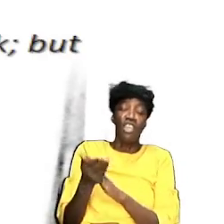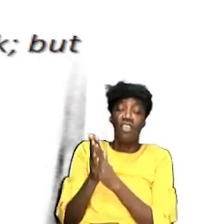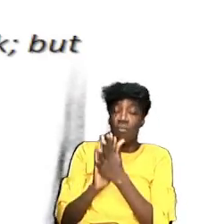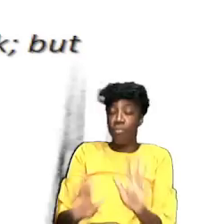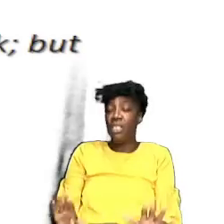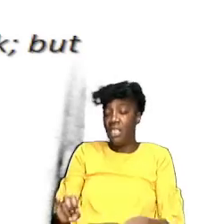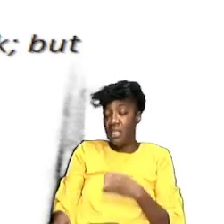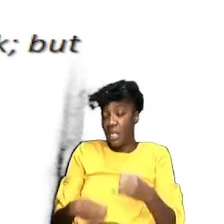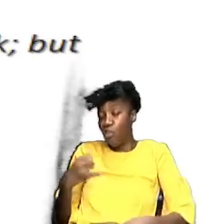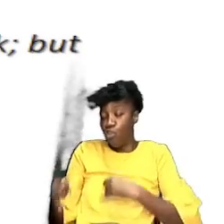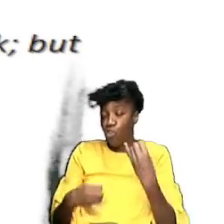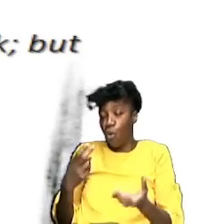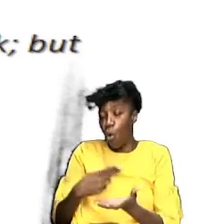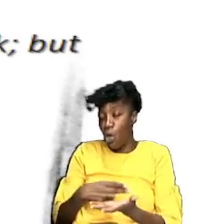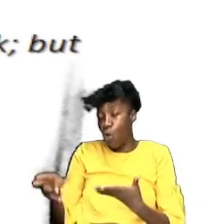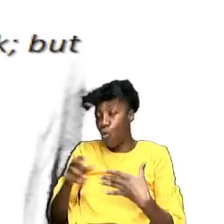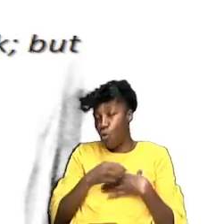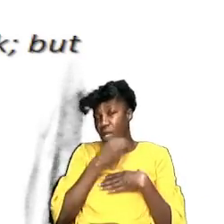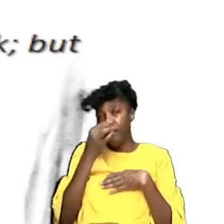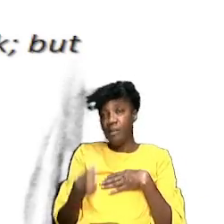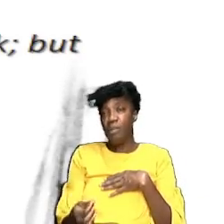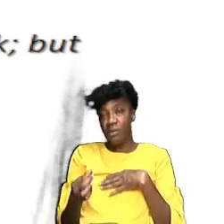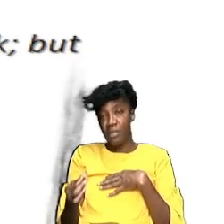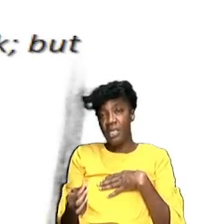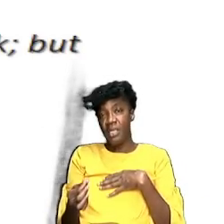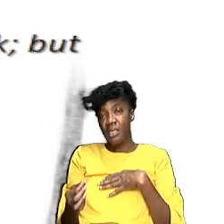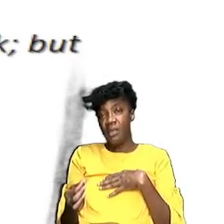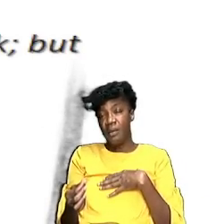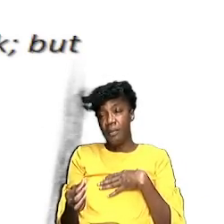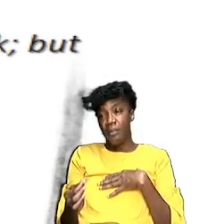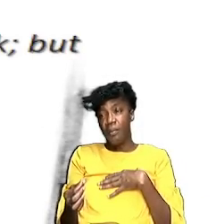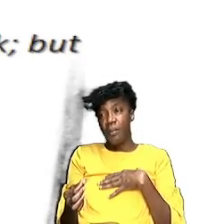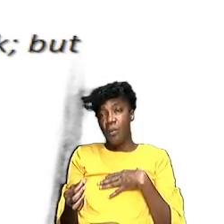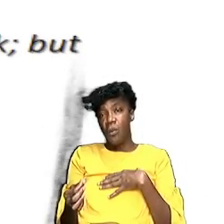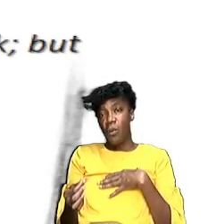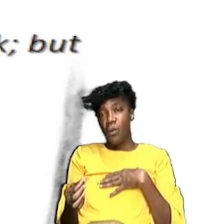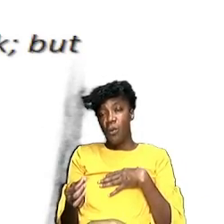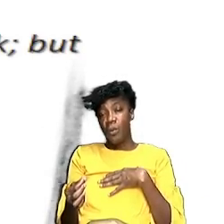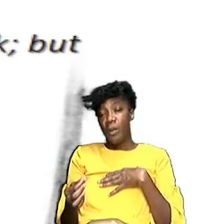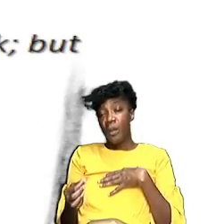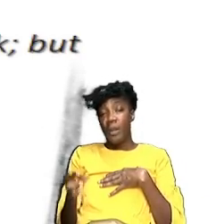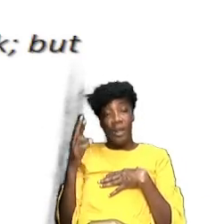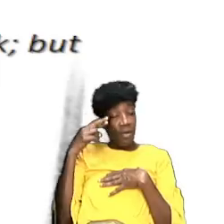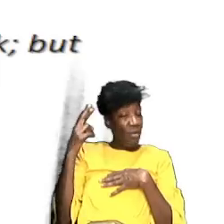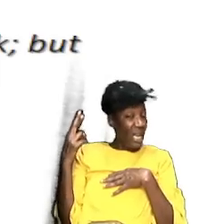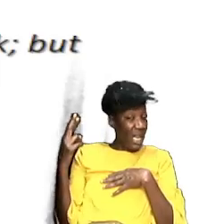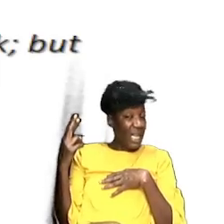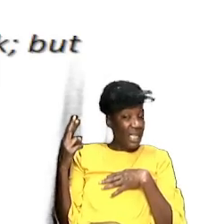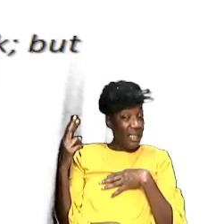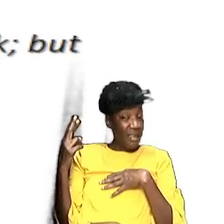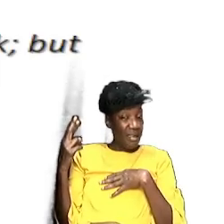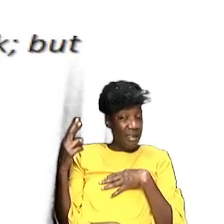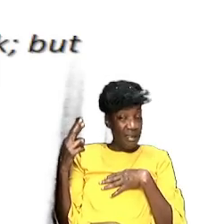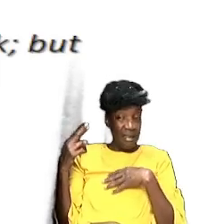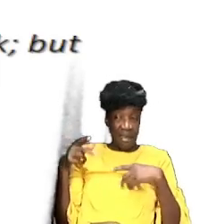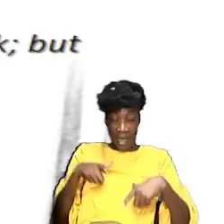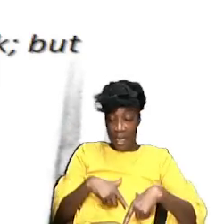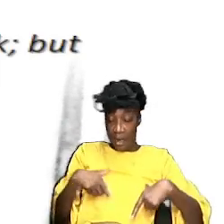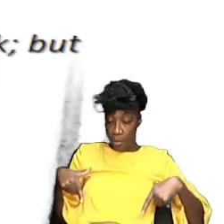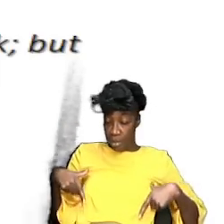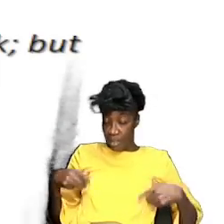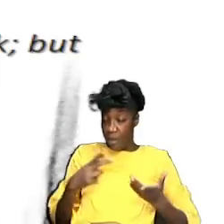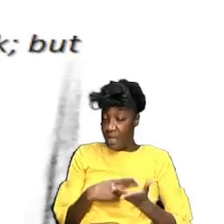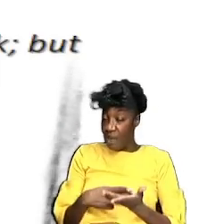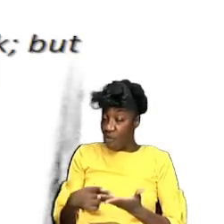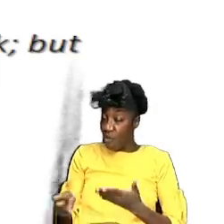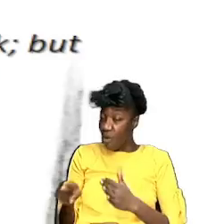is joy in the Holy Ghost. Help me, Holy Ghost. So what we realize is that the breastplate of righteousness,